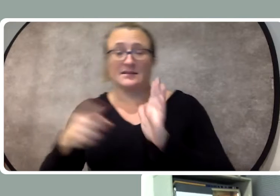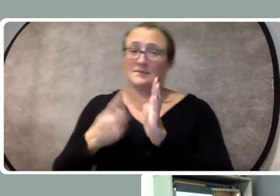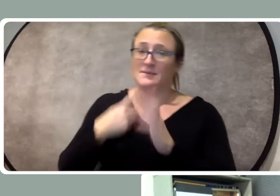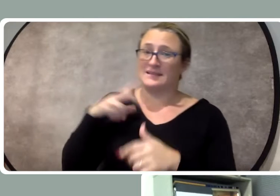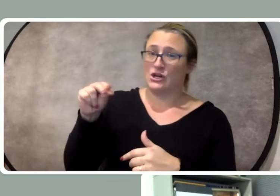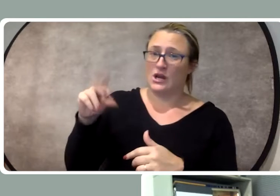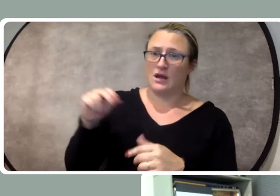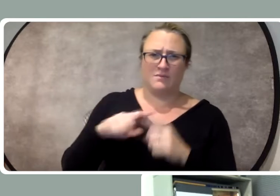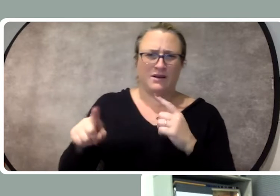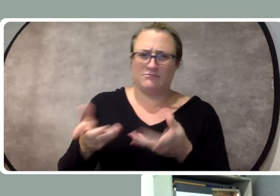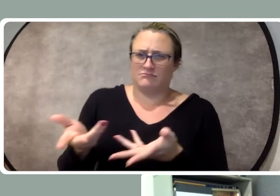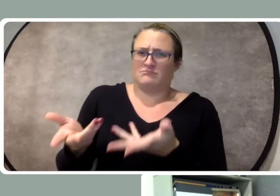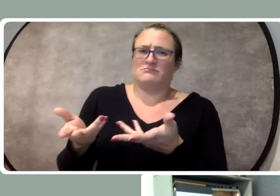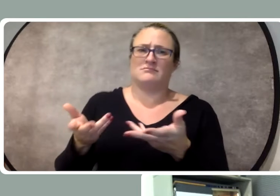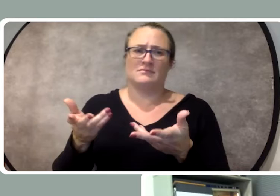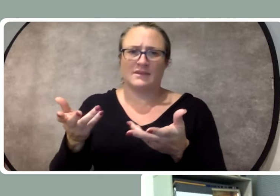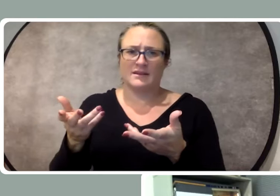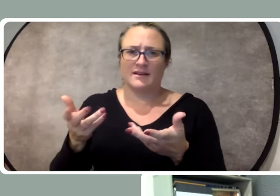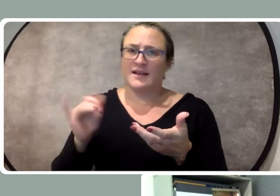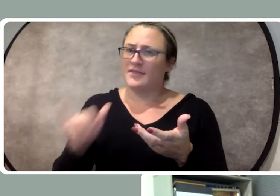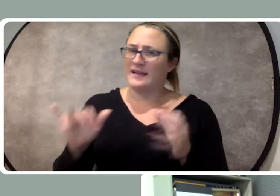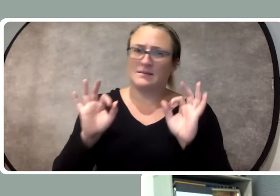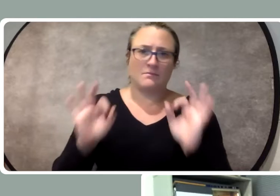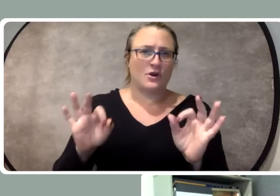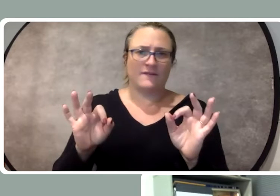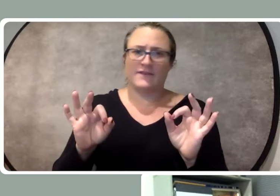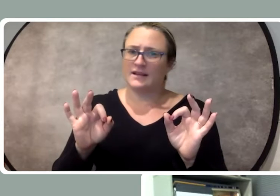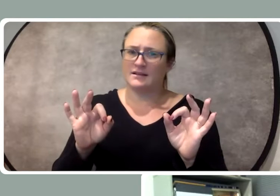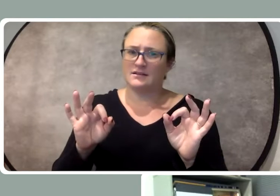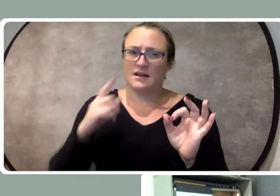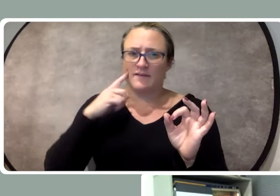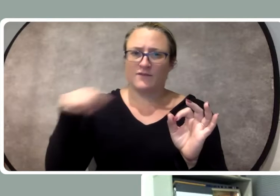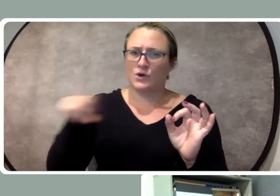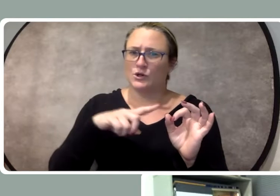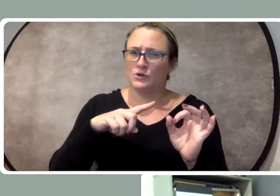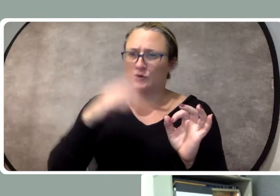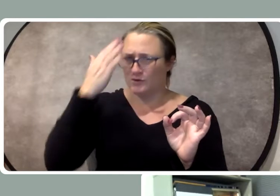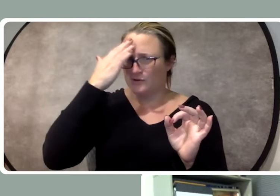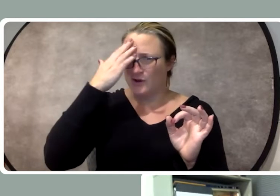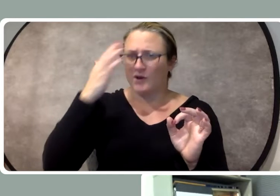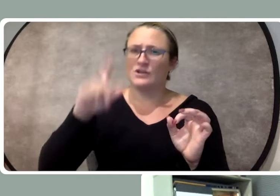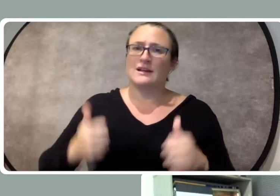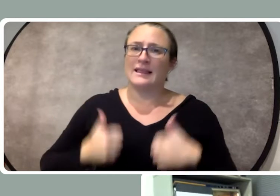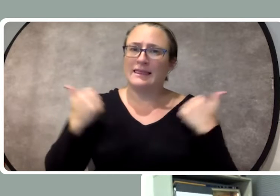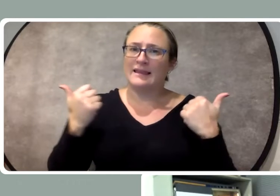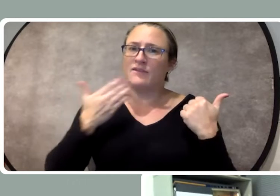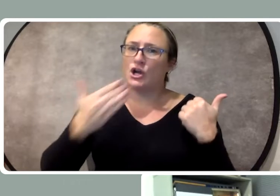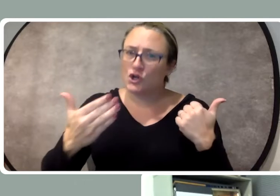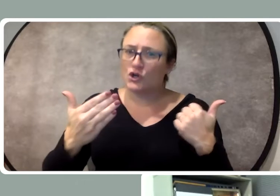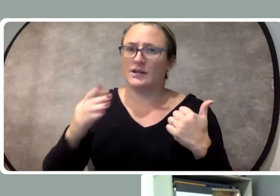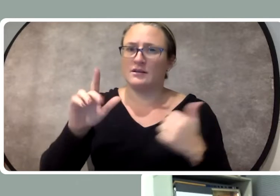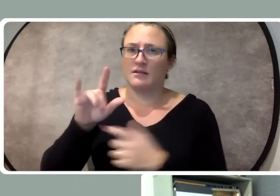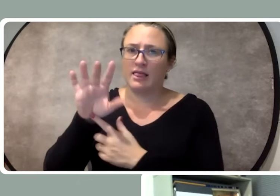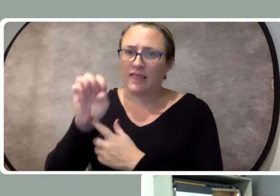always, take it as a teachable moment for my patients to, live a good lifestyle